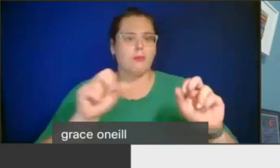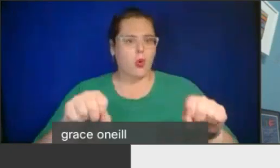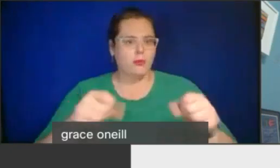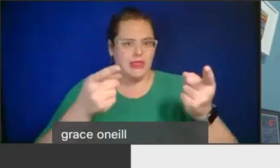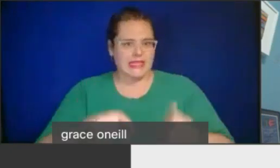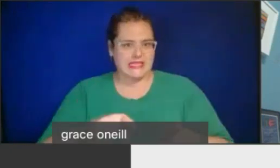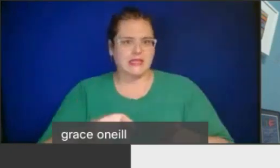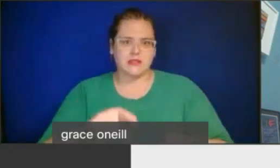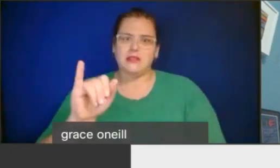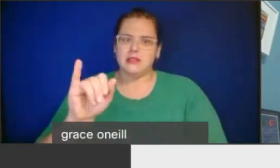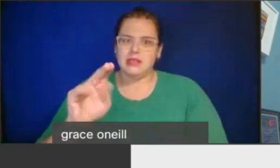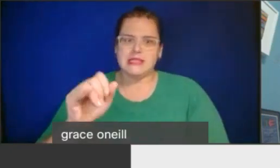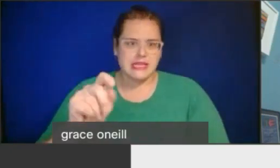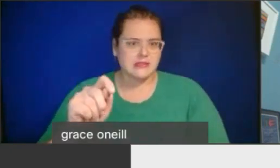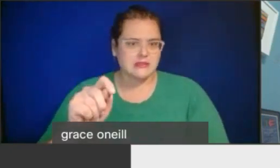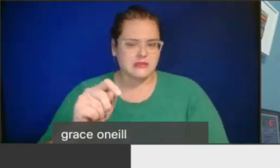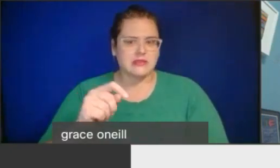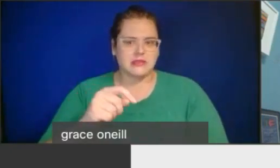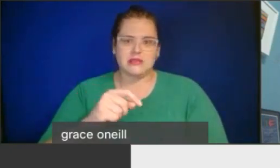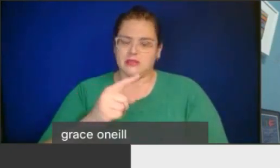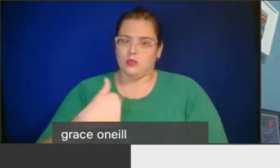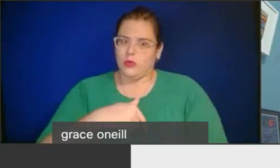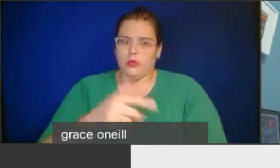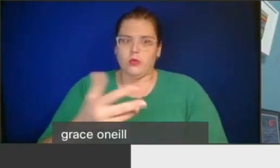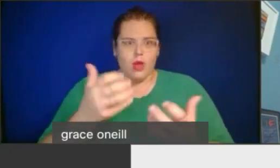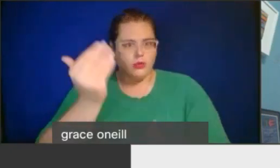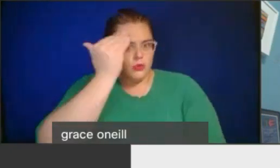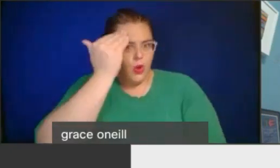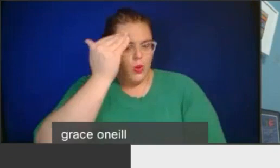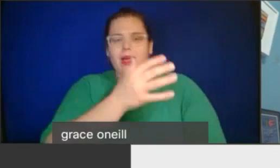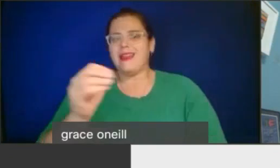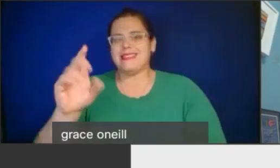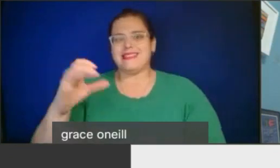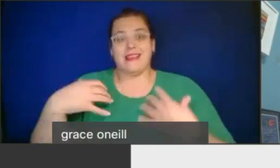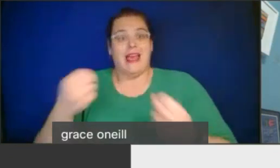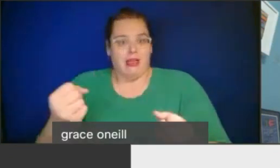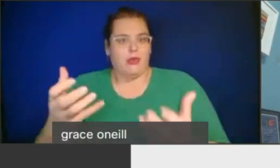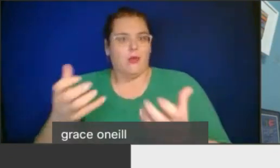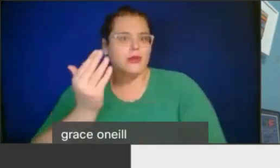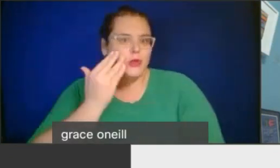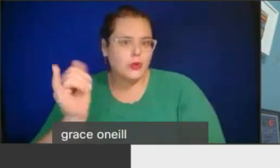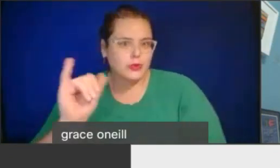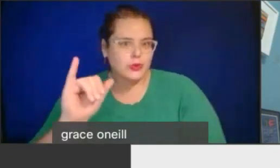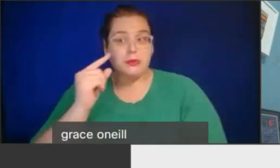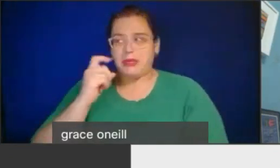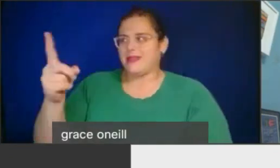I expect DC Health would also want to be aware as the licensing agency for that